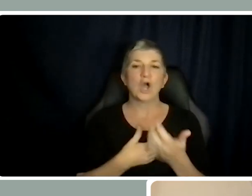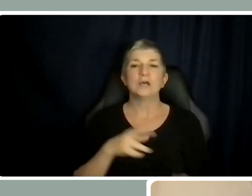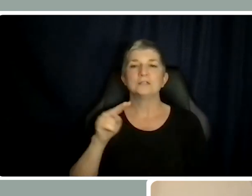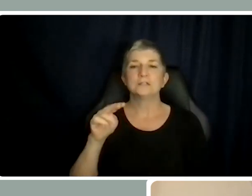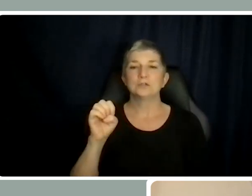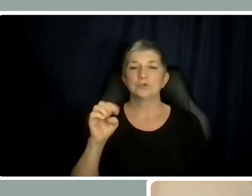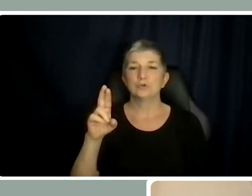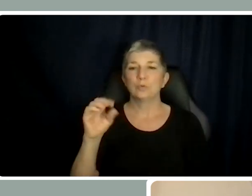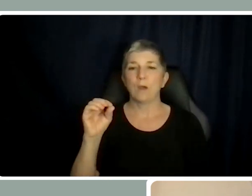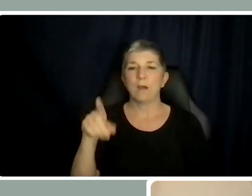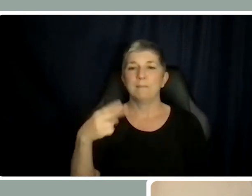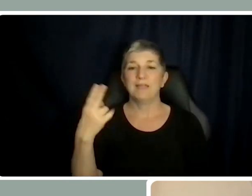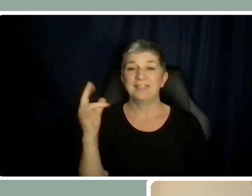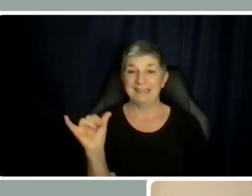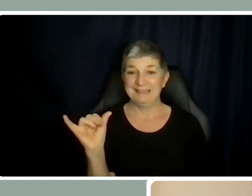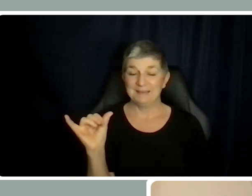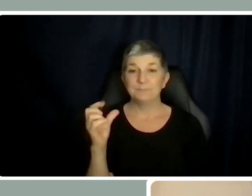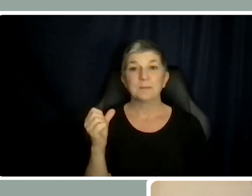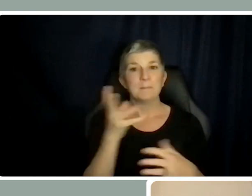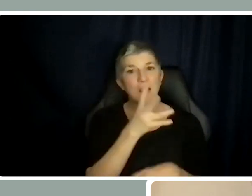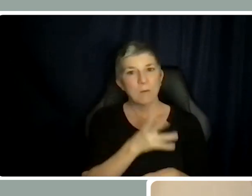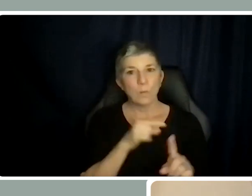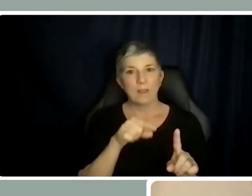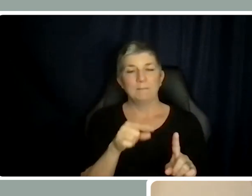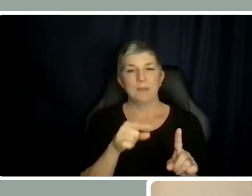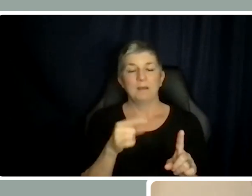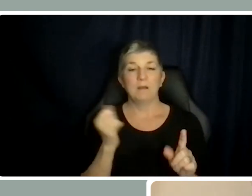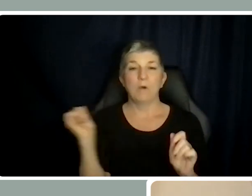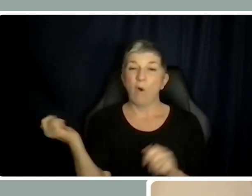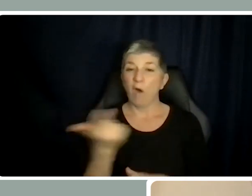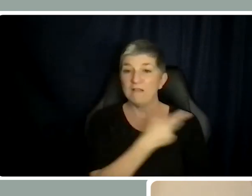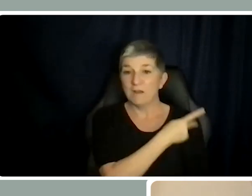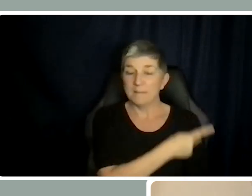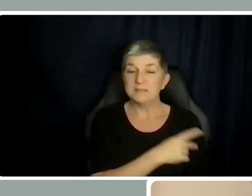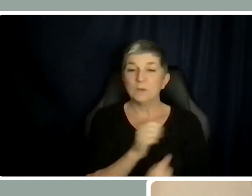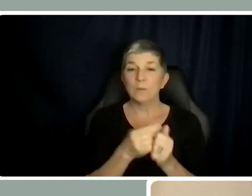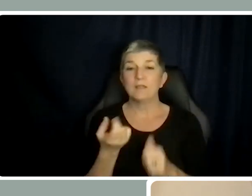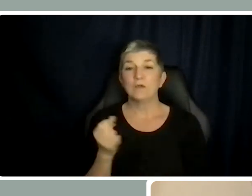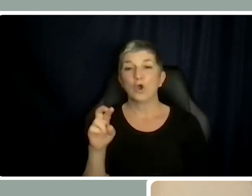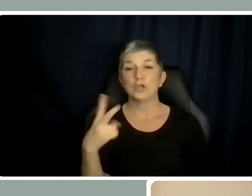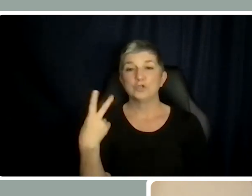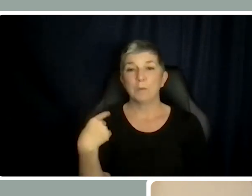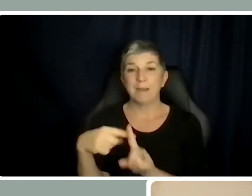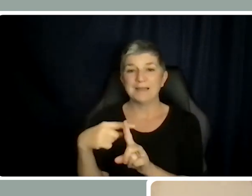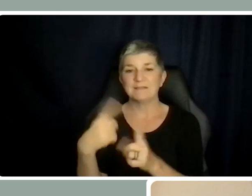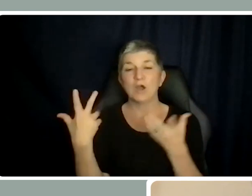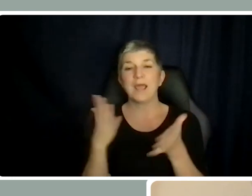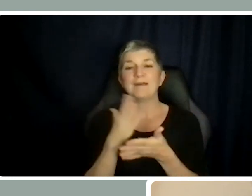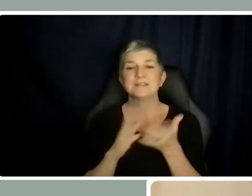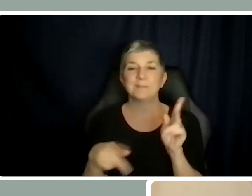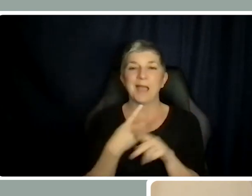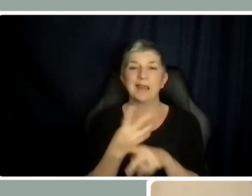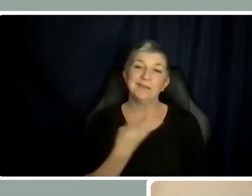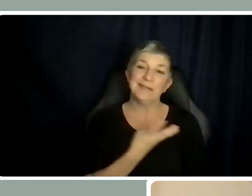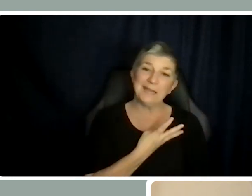neuropathy. And a lot of our women, well, basically all of our patients with HER2-positive breast cancer have already gotten some sort of